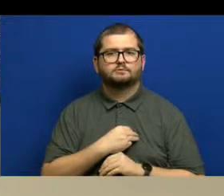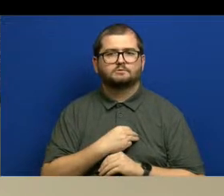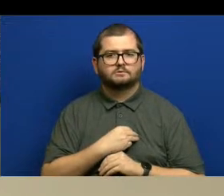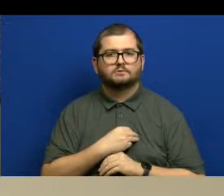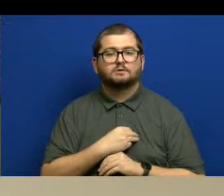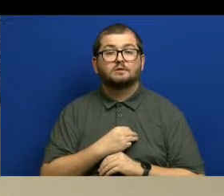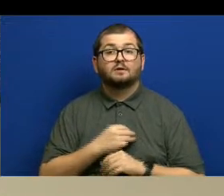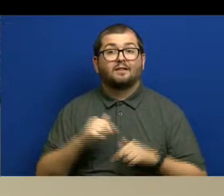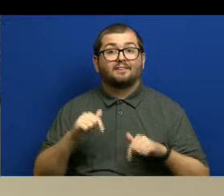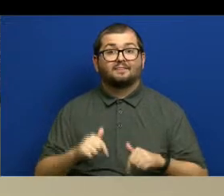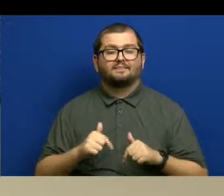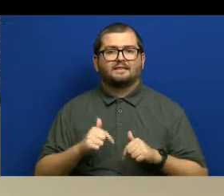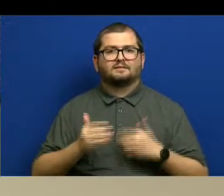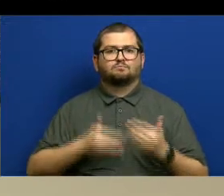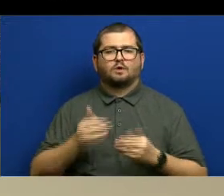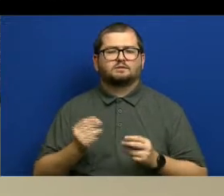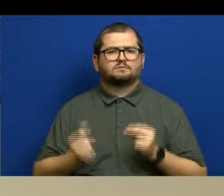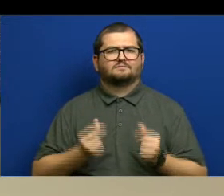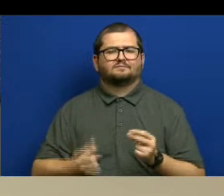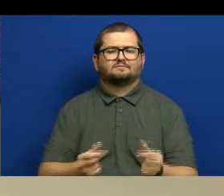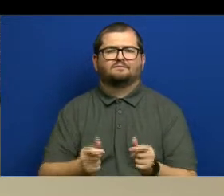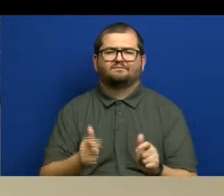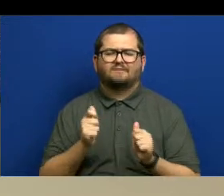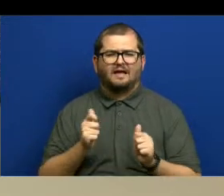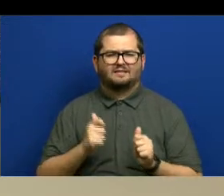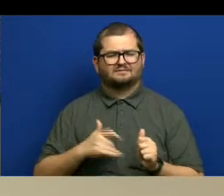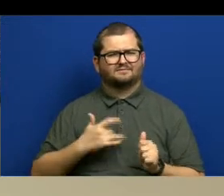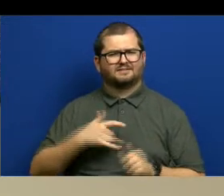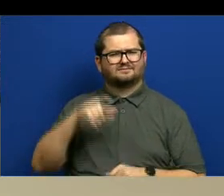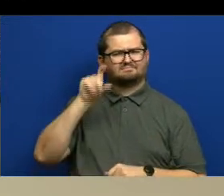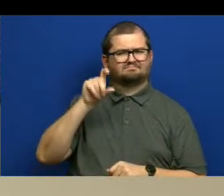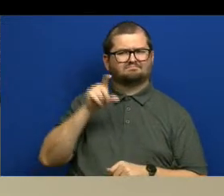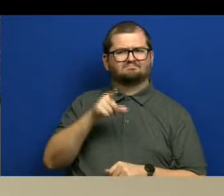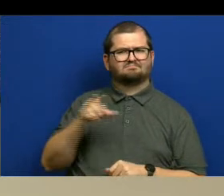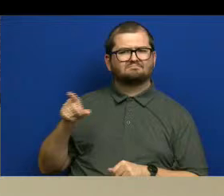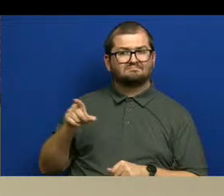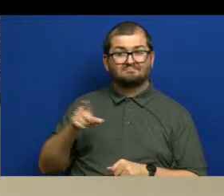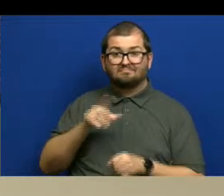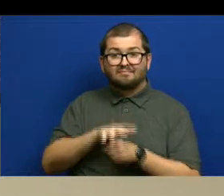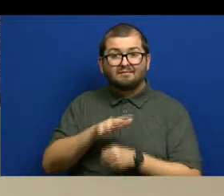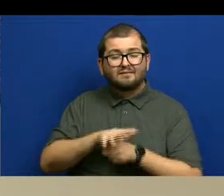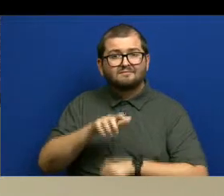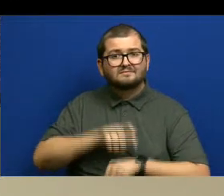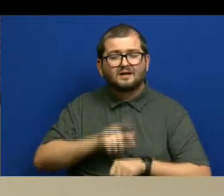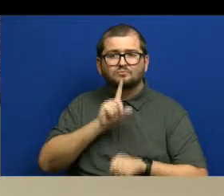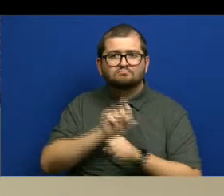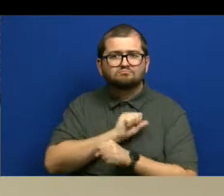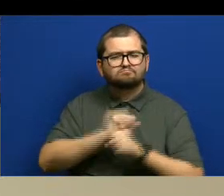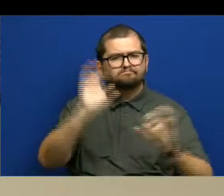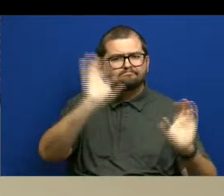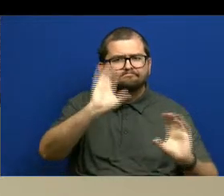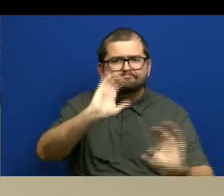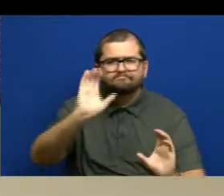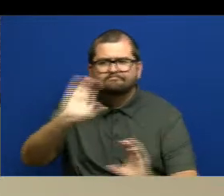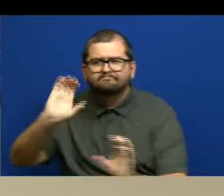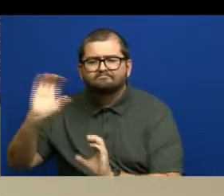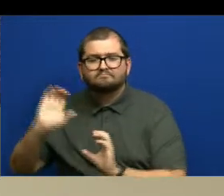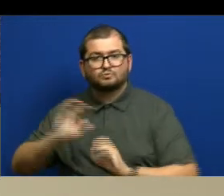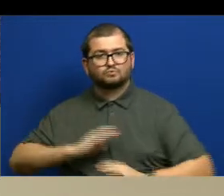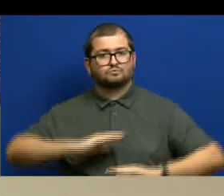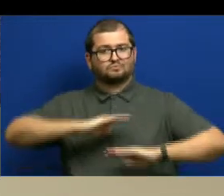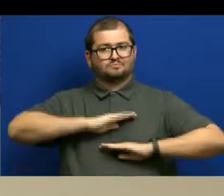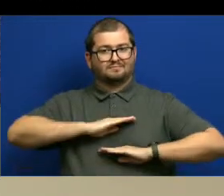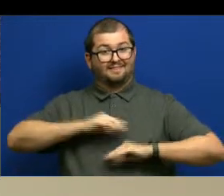expedited nature of this hiring process raises questions about whether the selection committee had sufficient time to conduct a robust search that meets the agency's